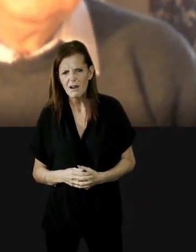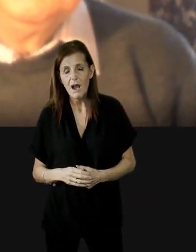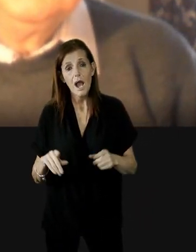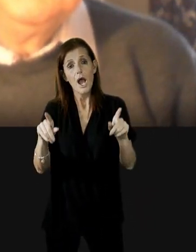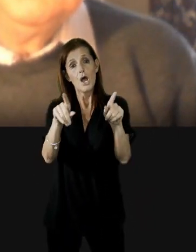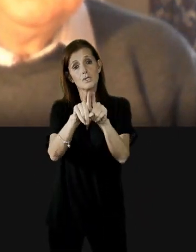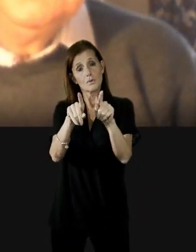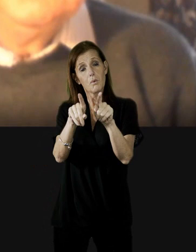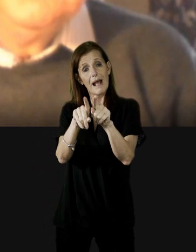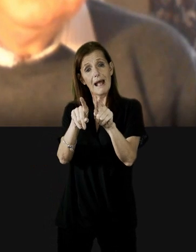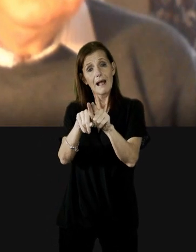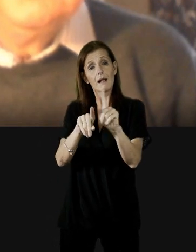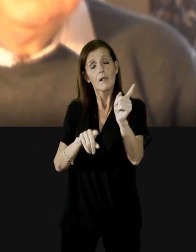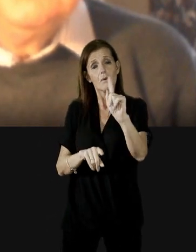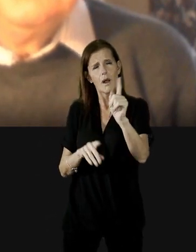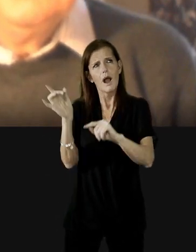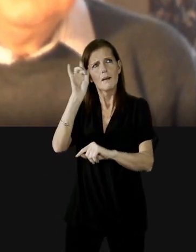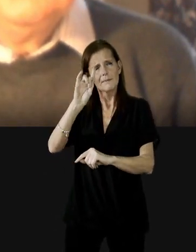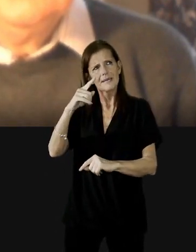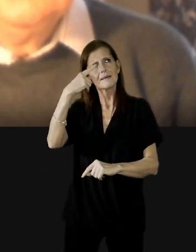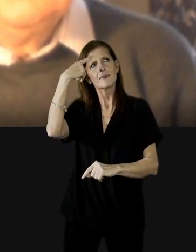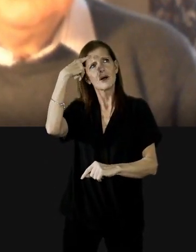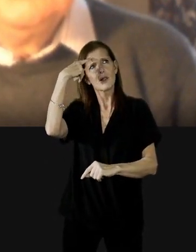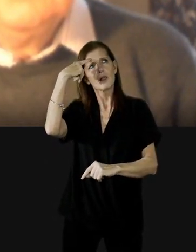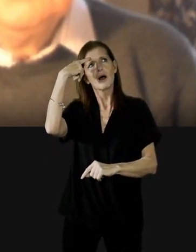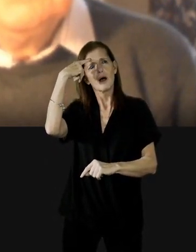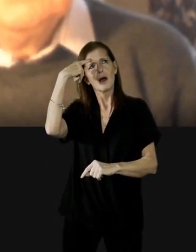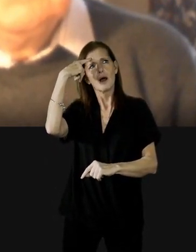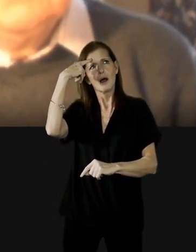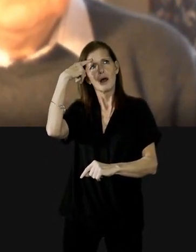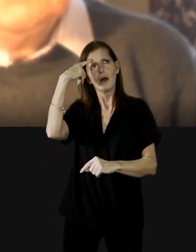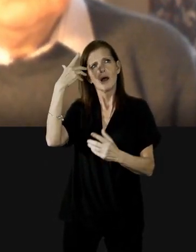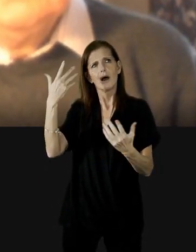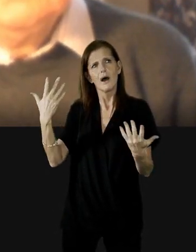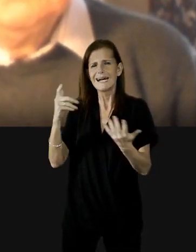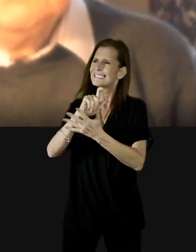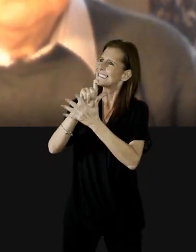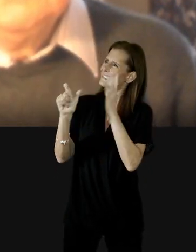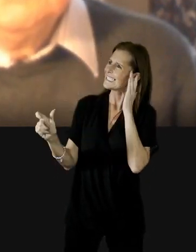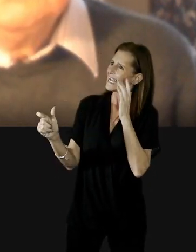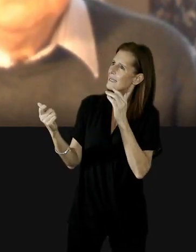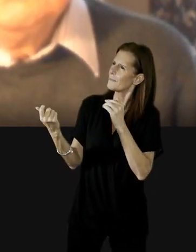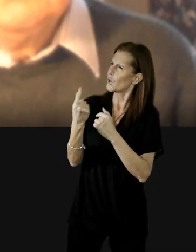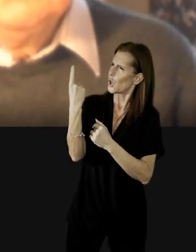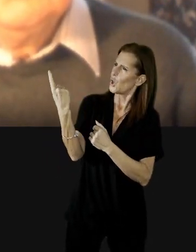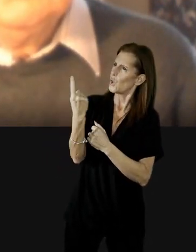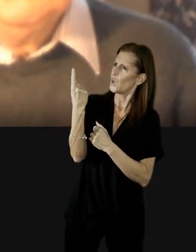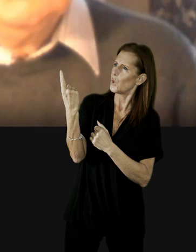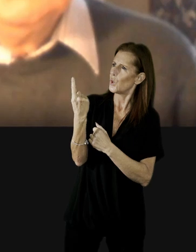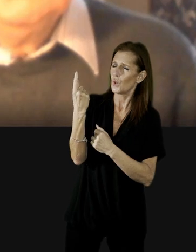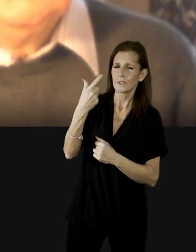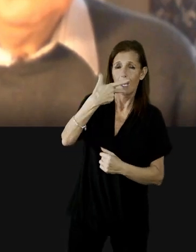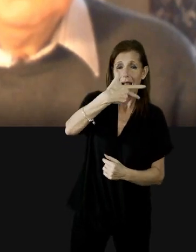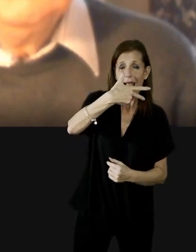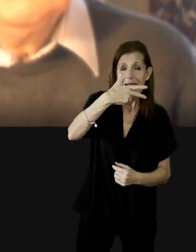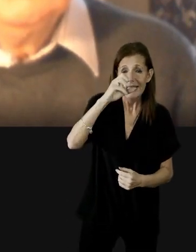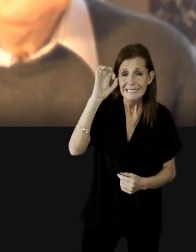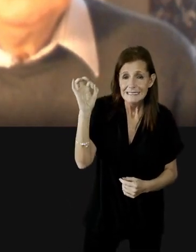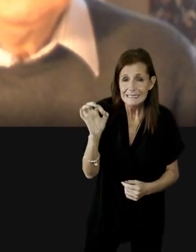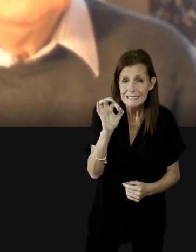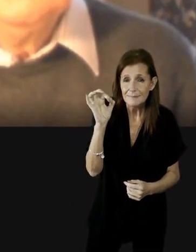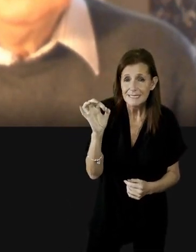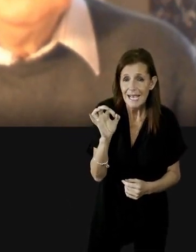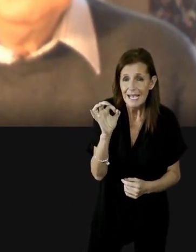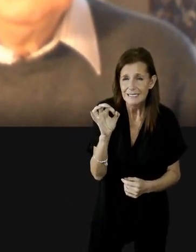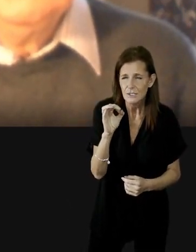what the other thing we're starting to see is people understanding who we mean when we talk about disabled people. So